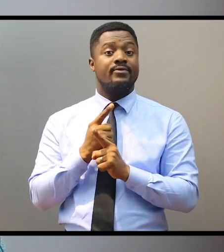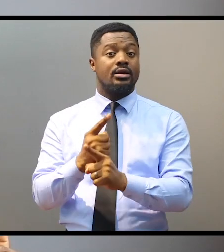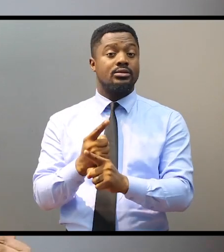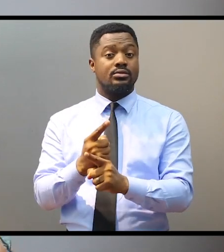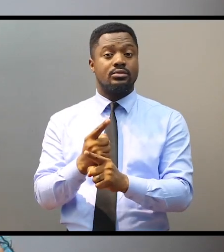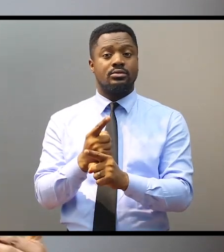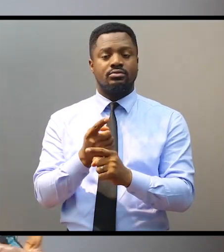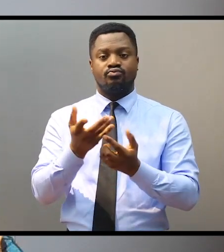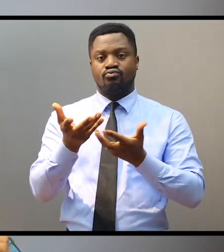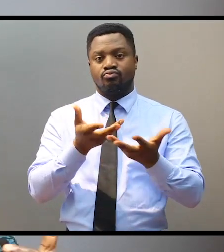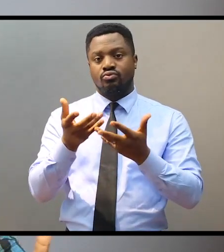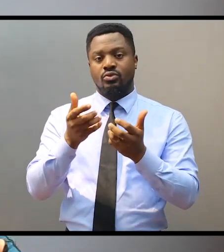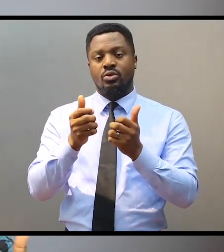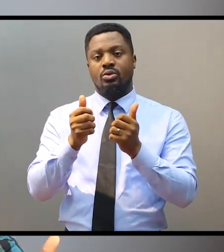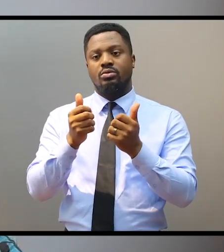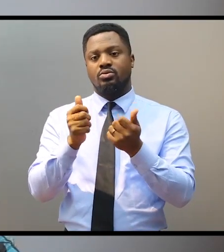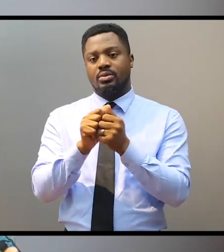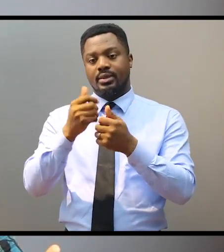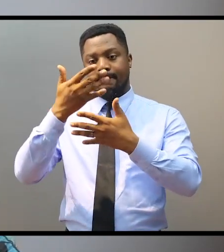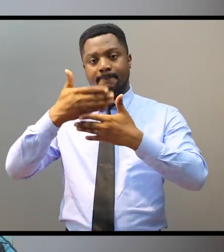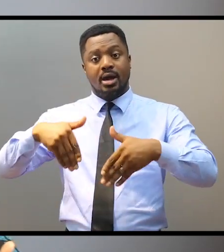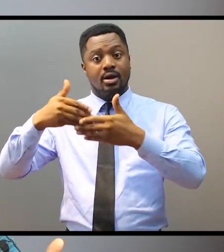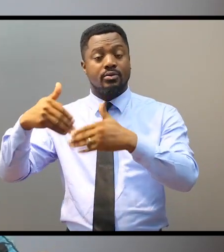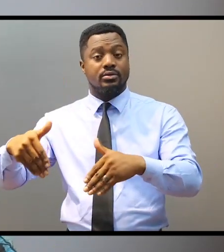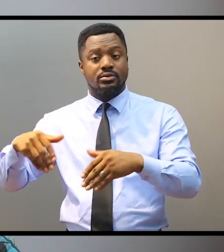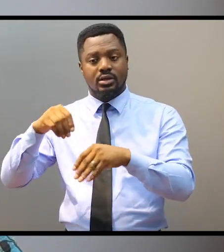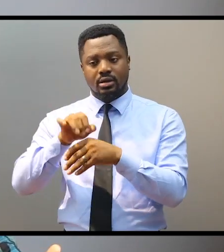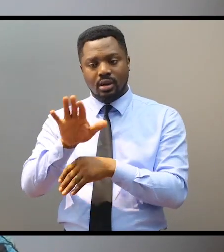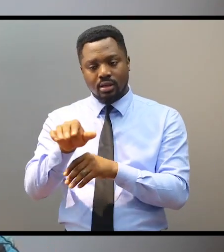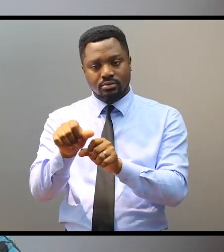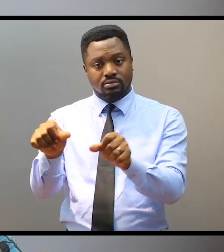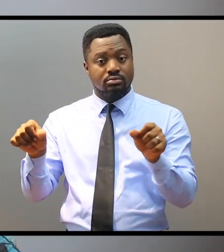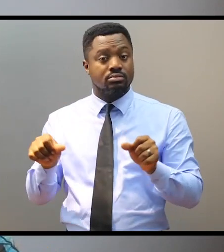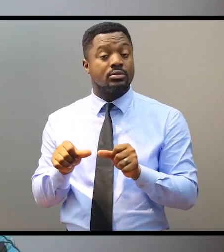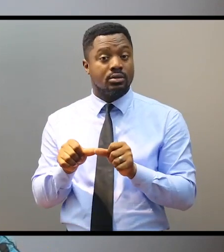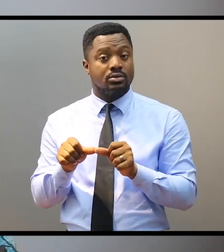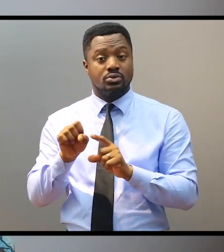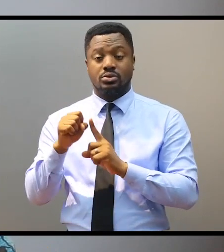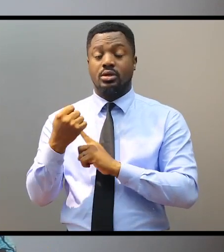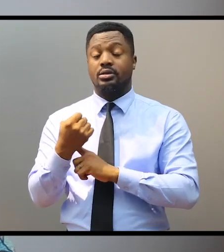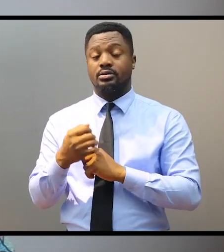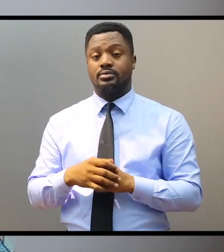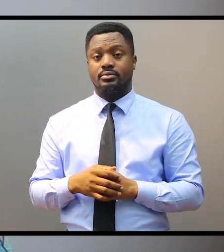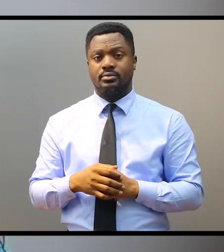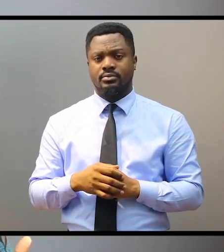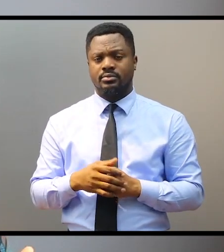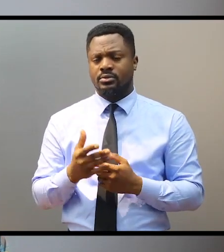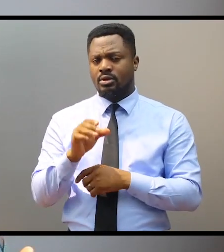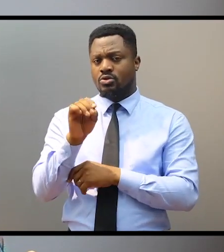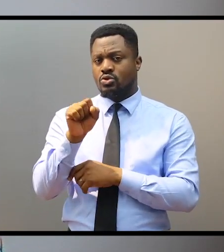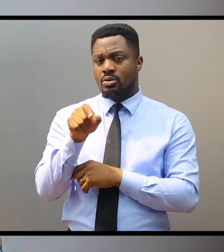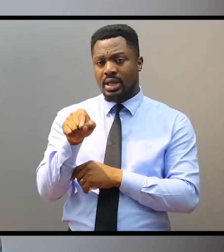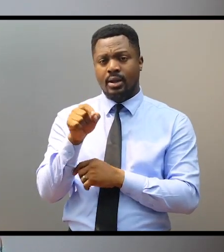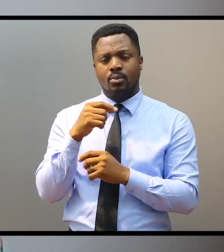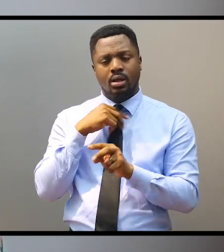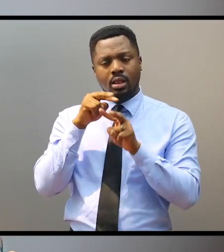effectively interact with barriers within, his or her society. So